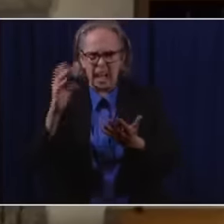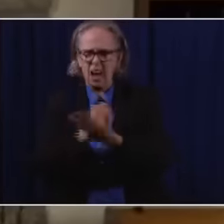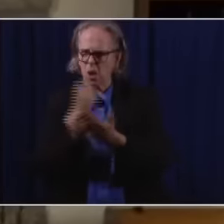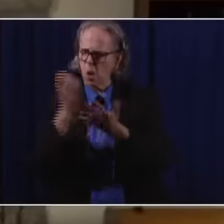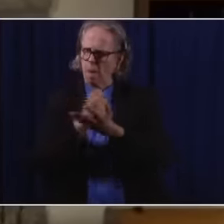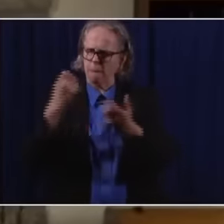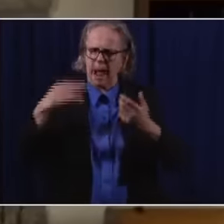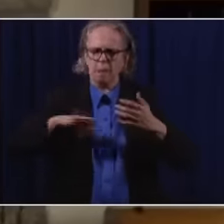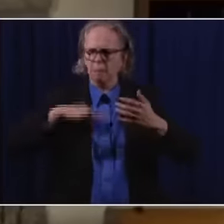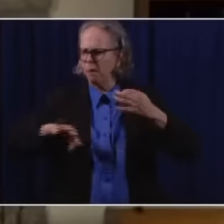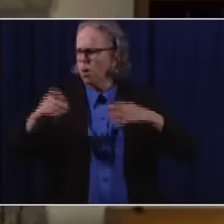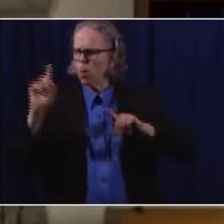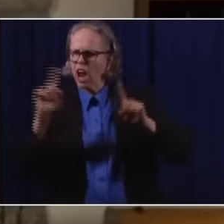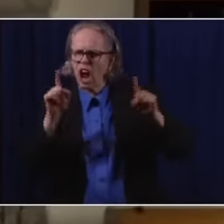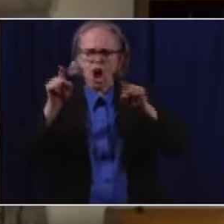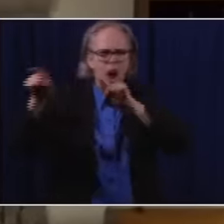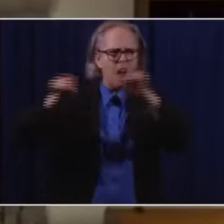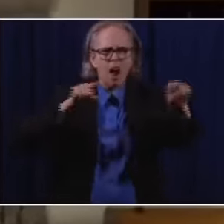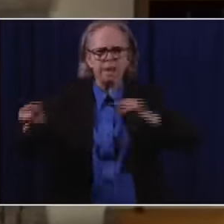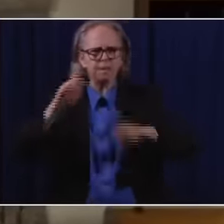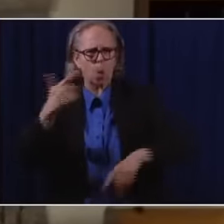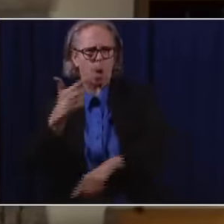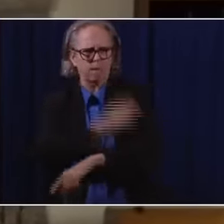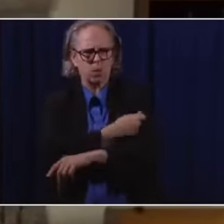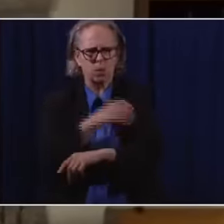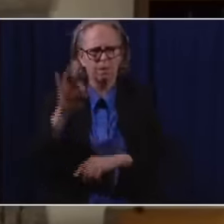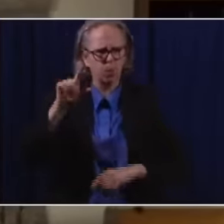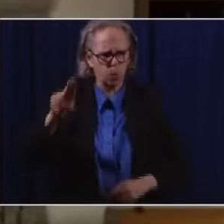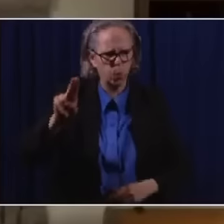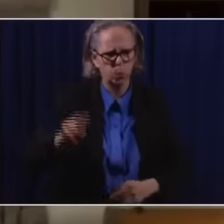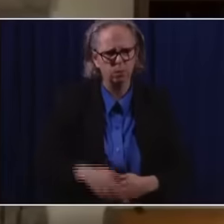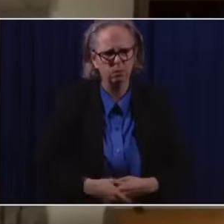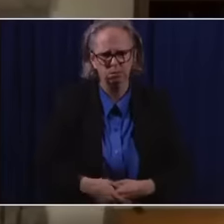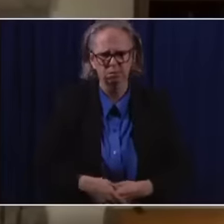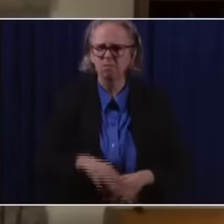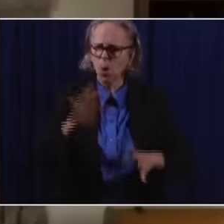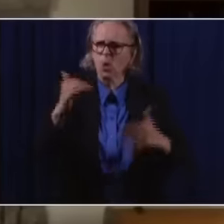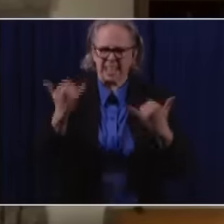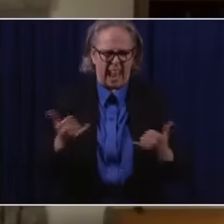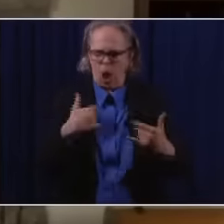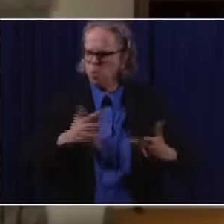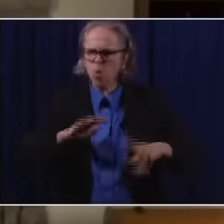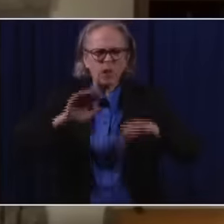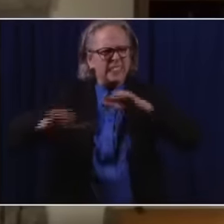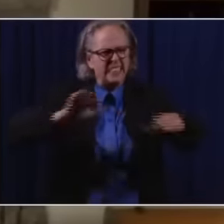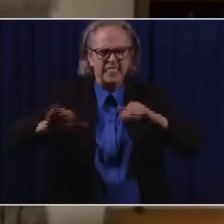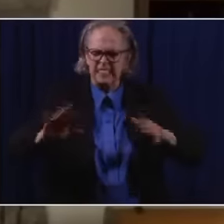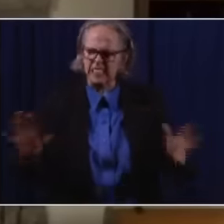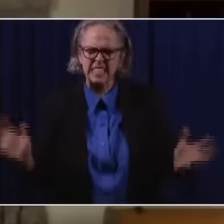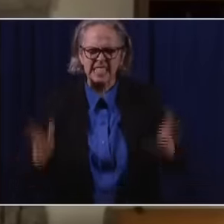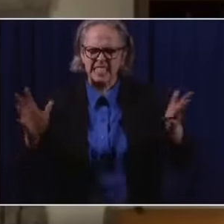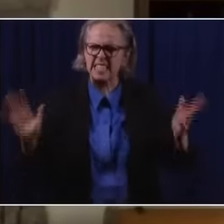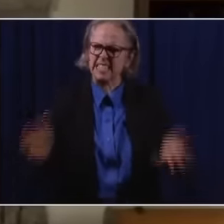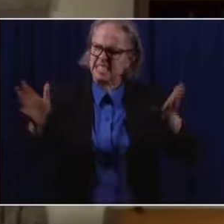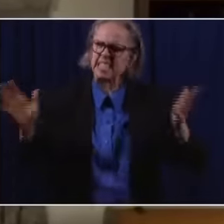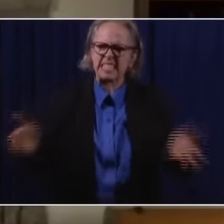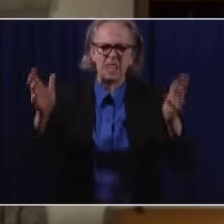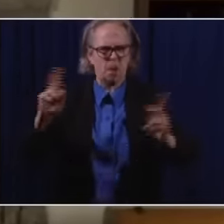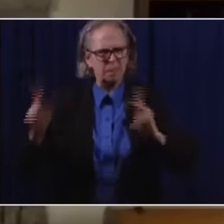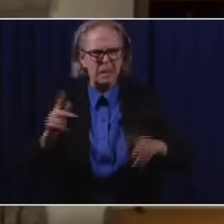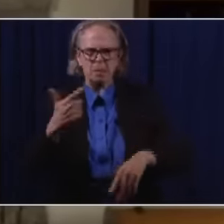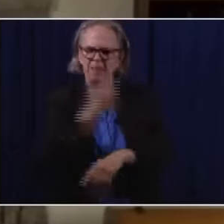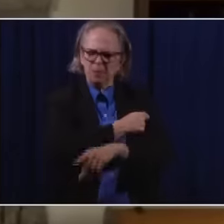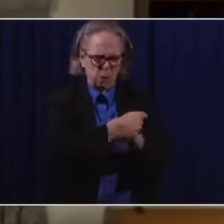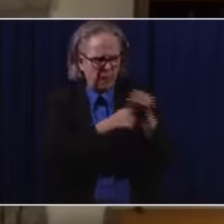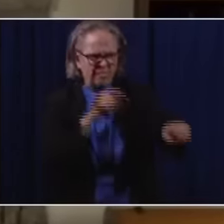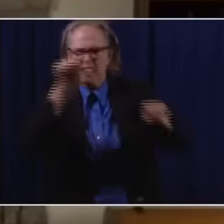health departments are going to be very aggressive. You can obviously also get the flu shot at your doctor. You can get it pharmacies. And so